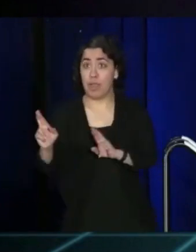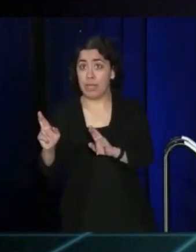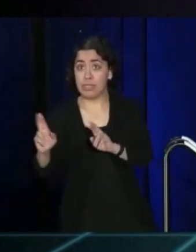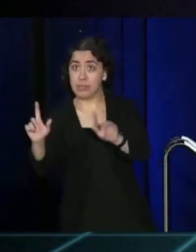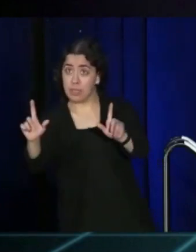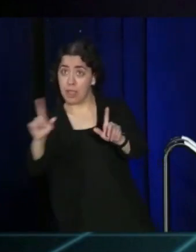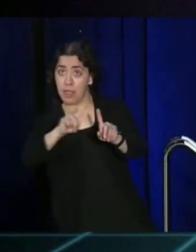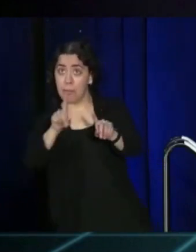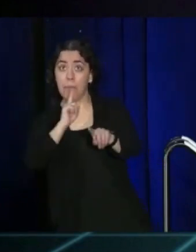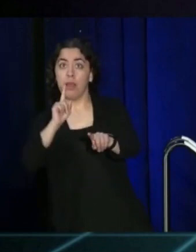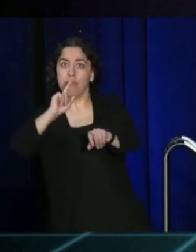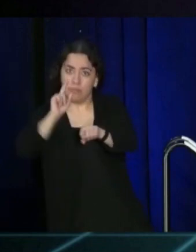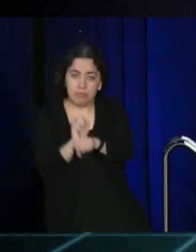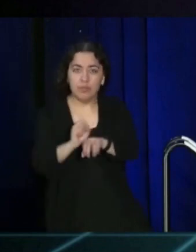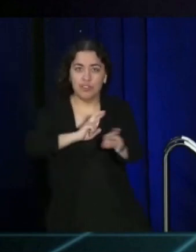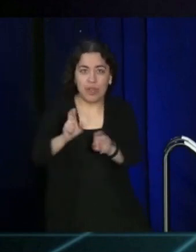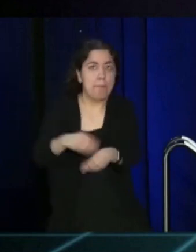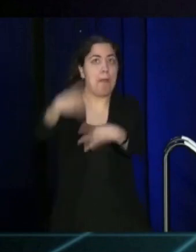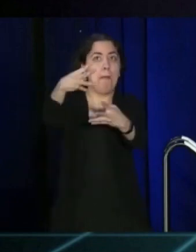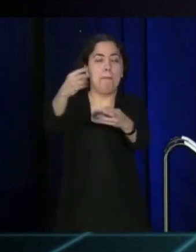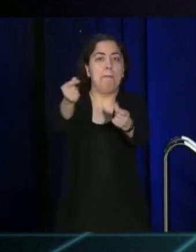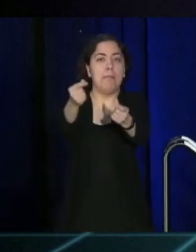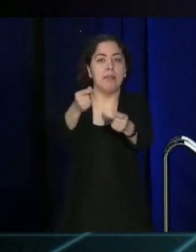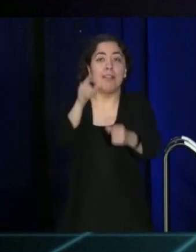be ready. And that is what